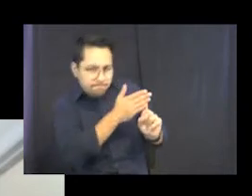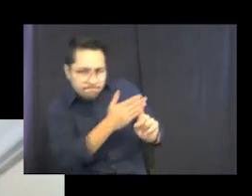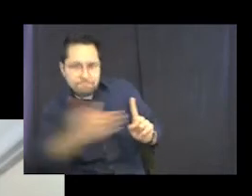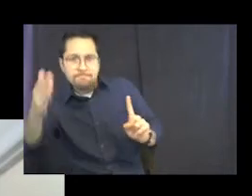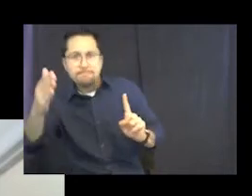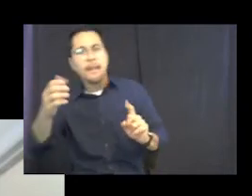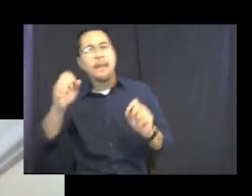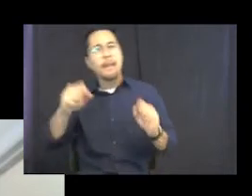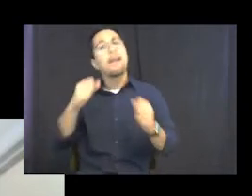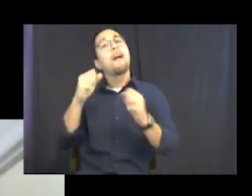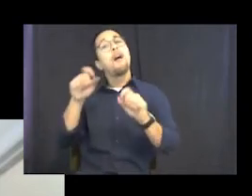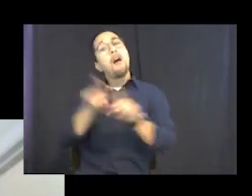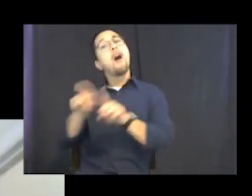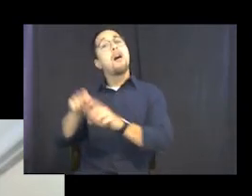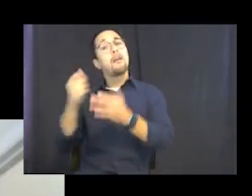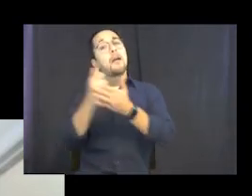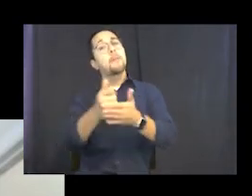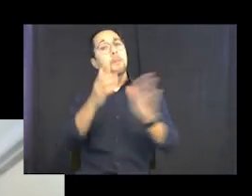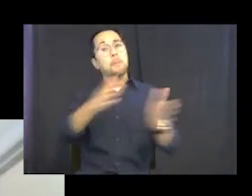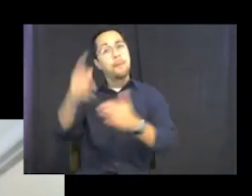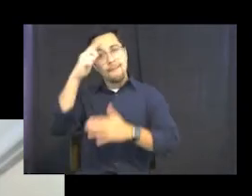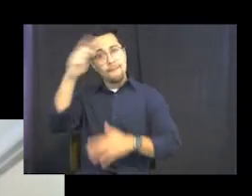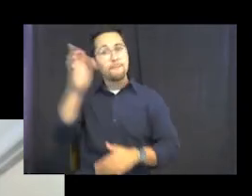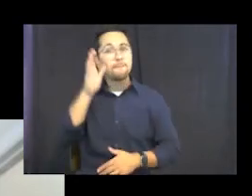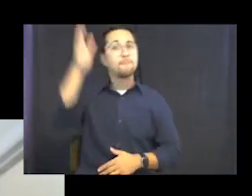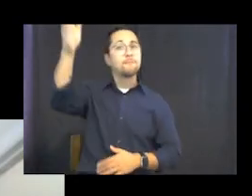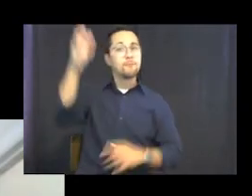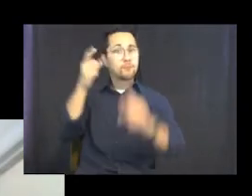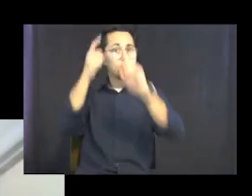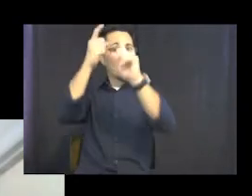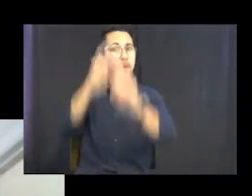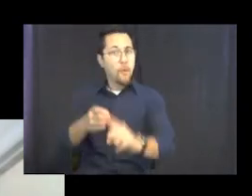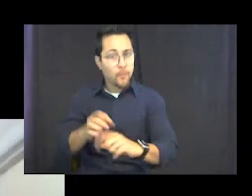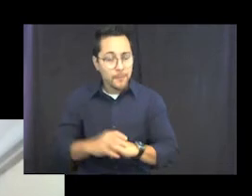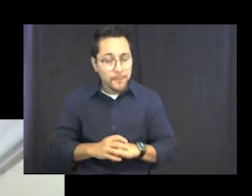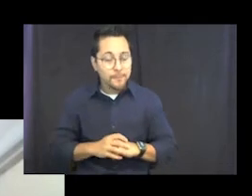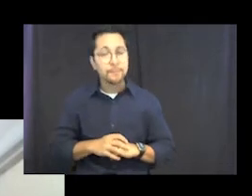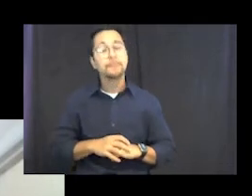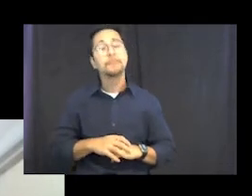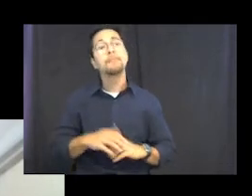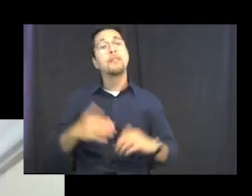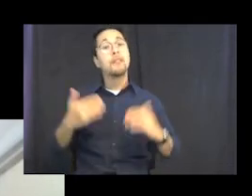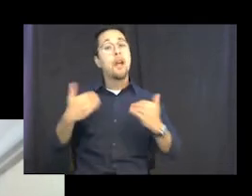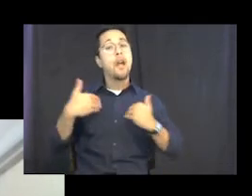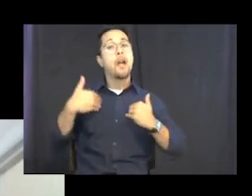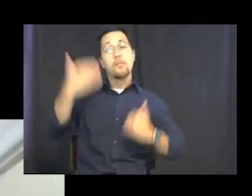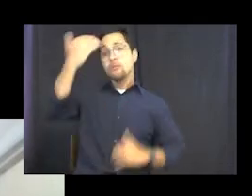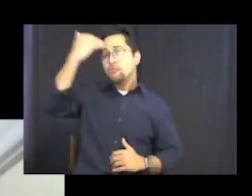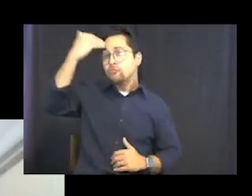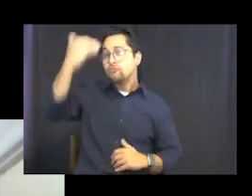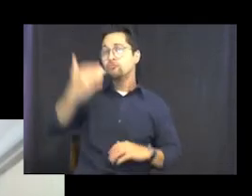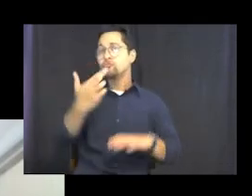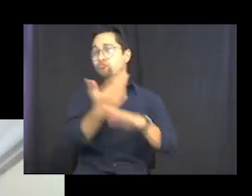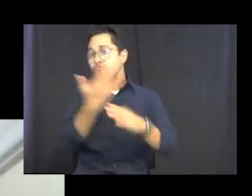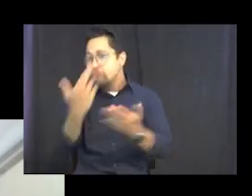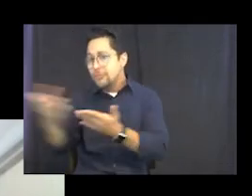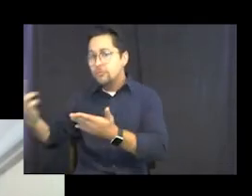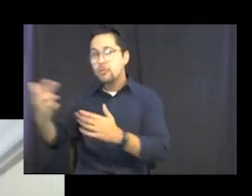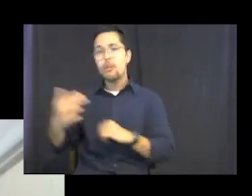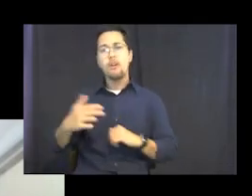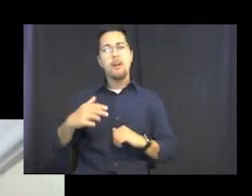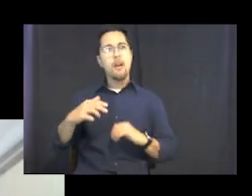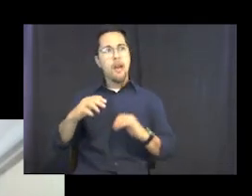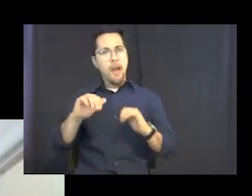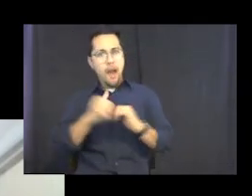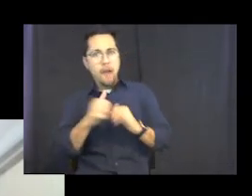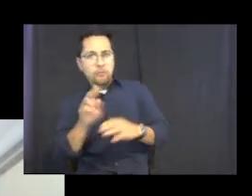your future goals. Having a knowledge of the resources available and how to use them, and listening and